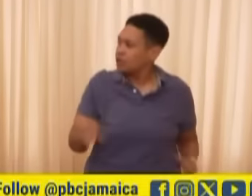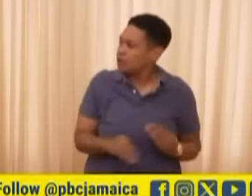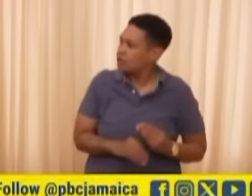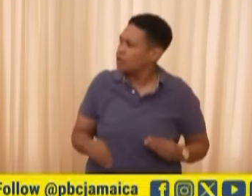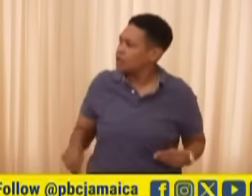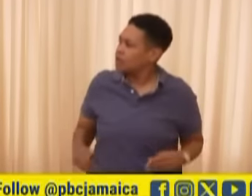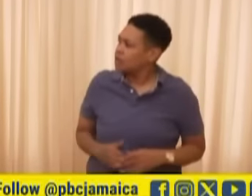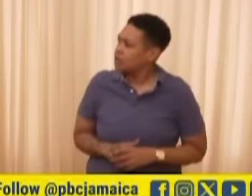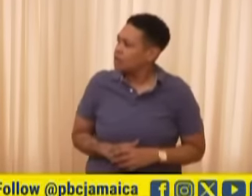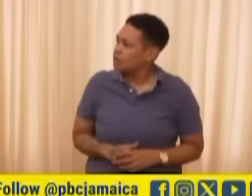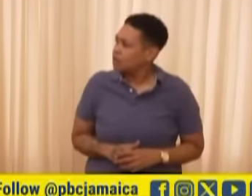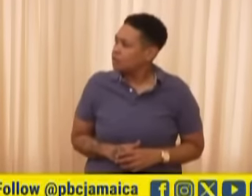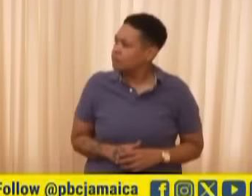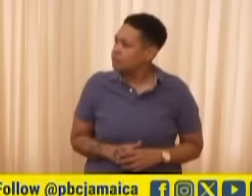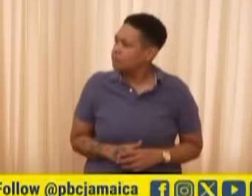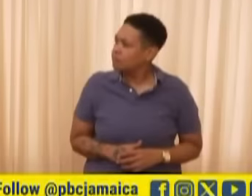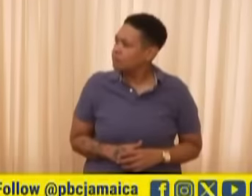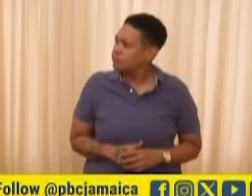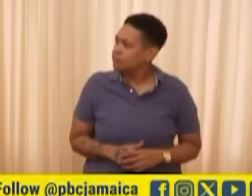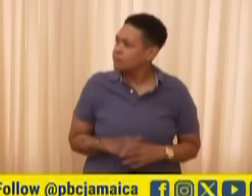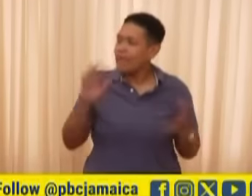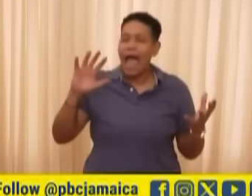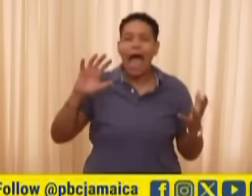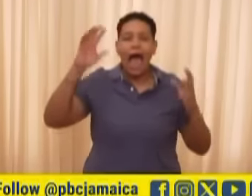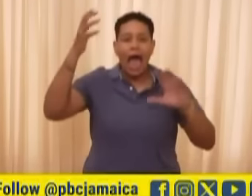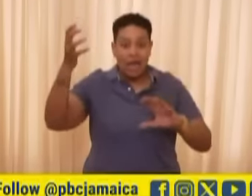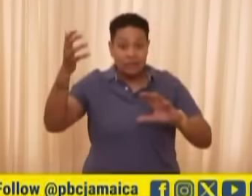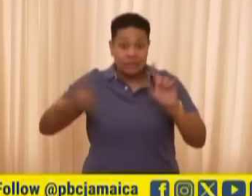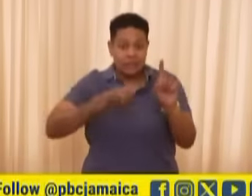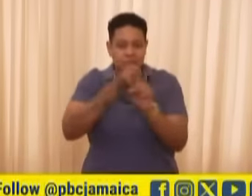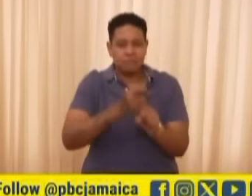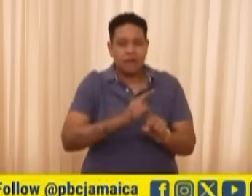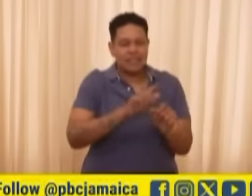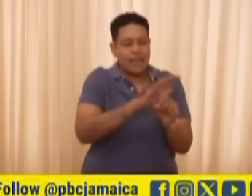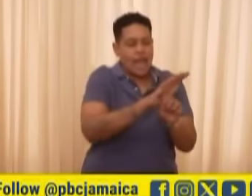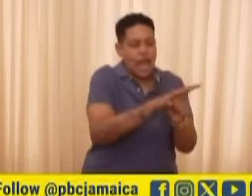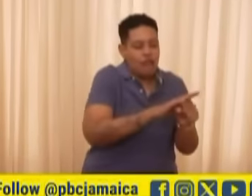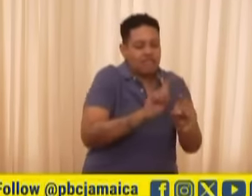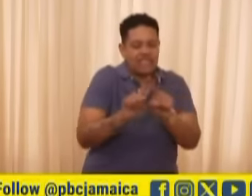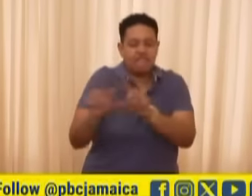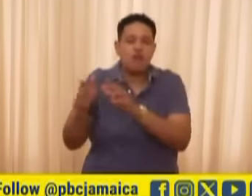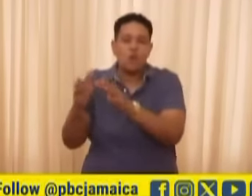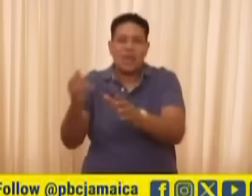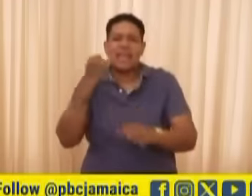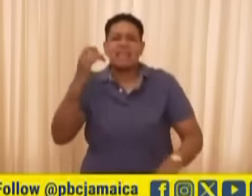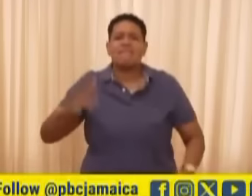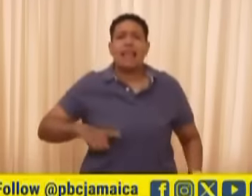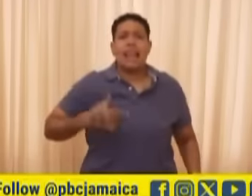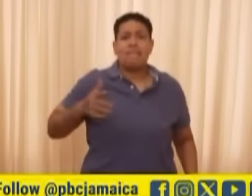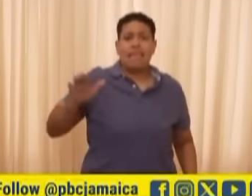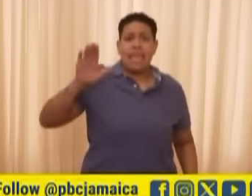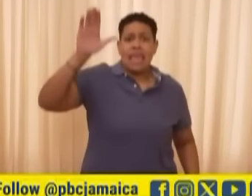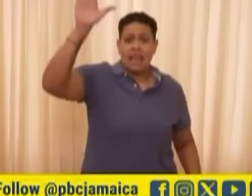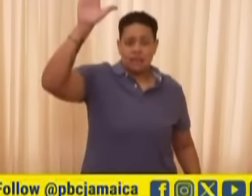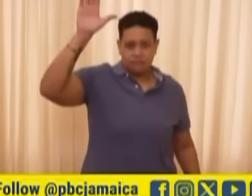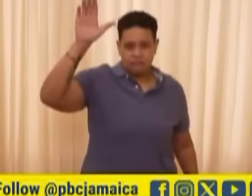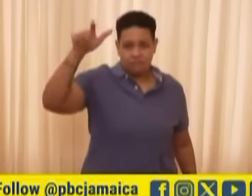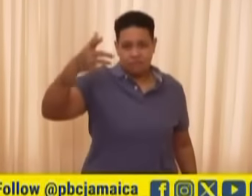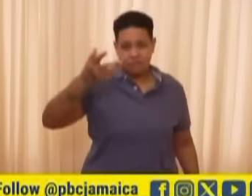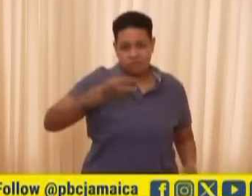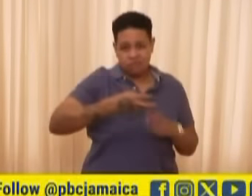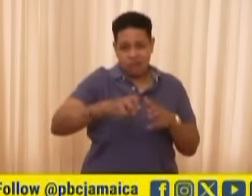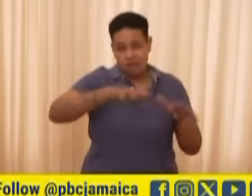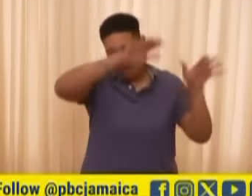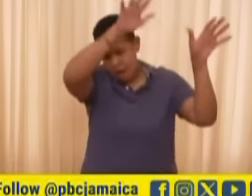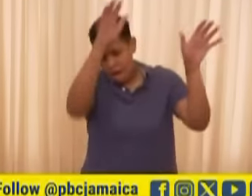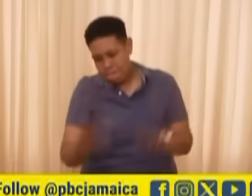The hazards impact different areas in different ways. But if you are living in a hilly area, there is the landslide